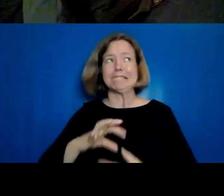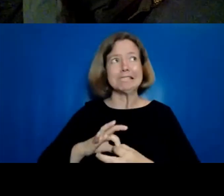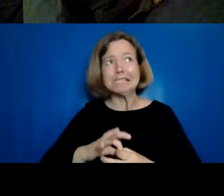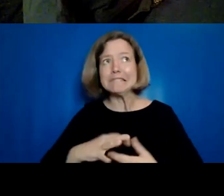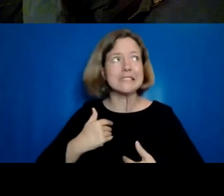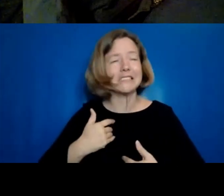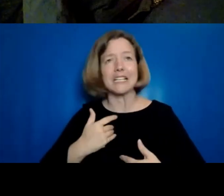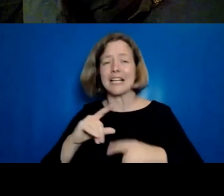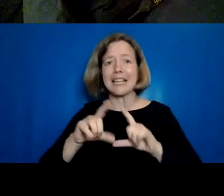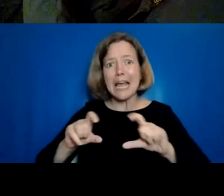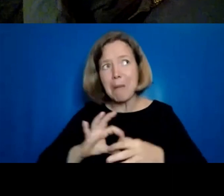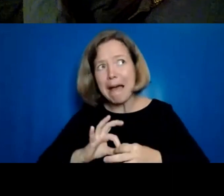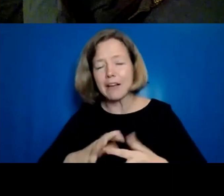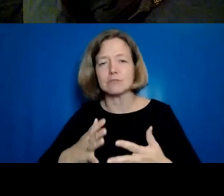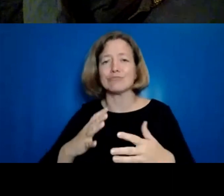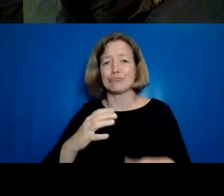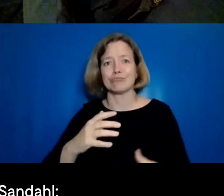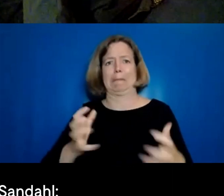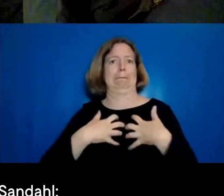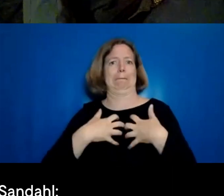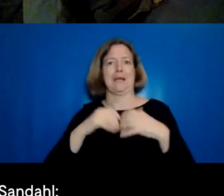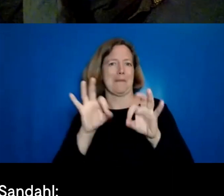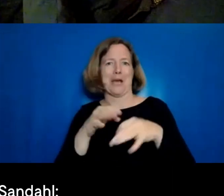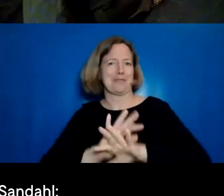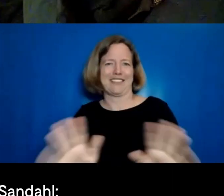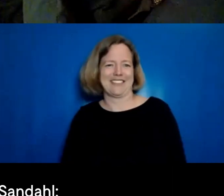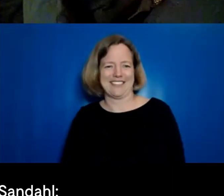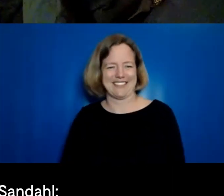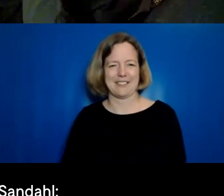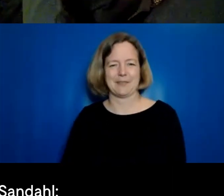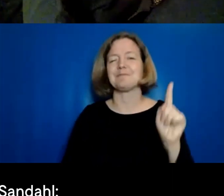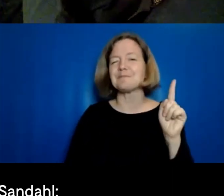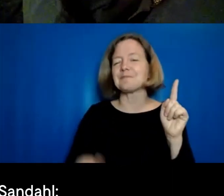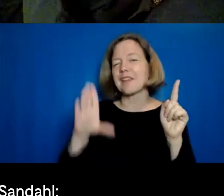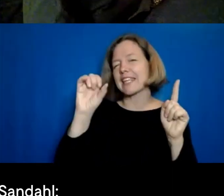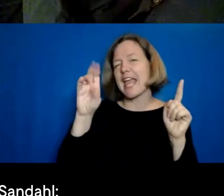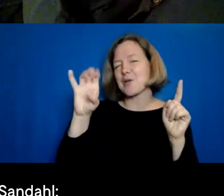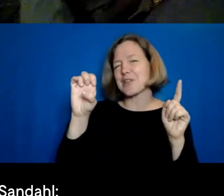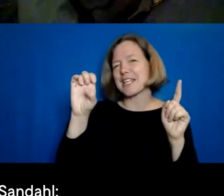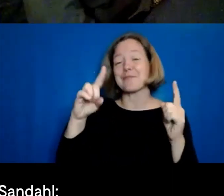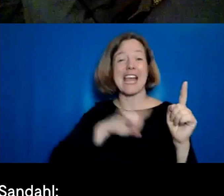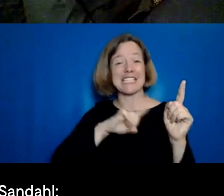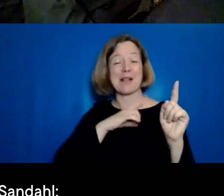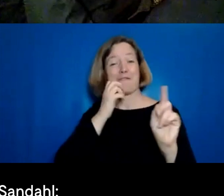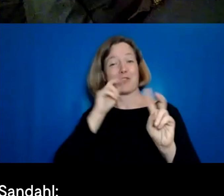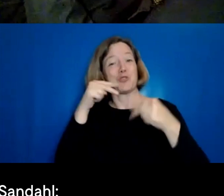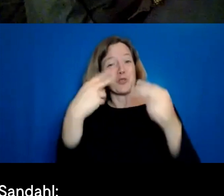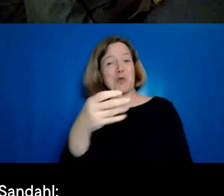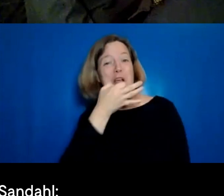that we've looked at. Yeah, this is Carrie. I have a question for anybody out there, for you